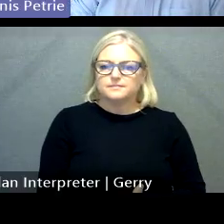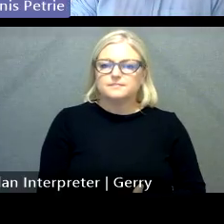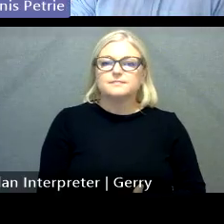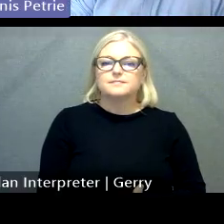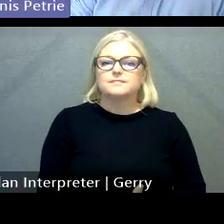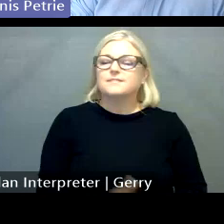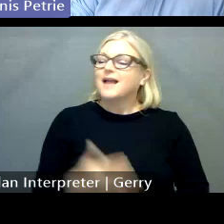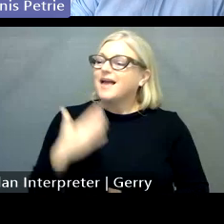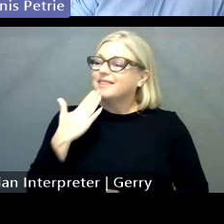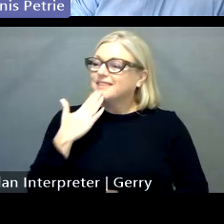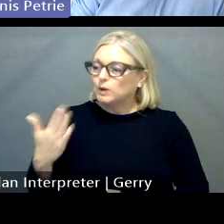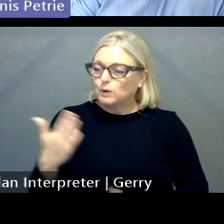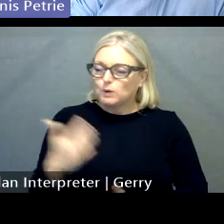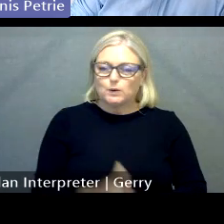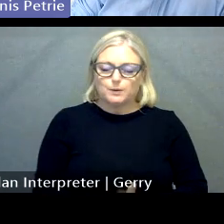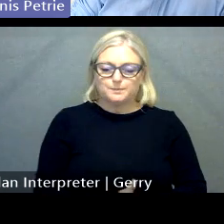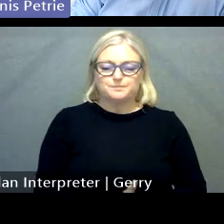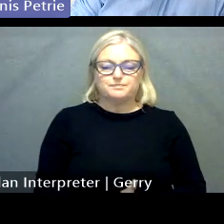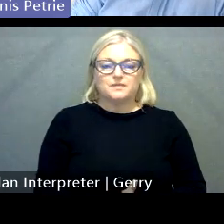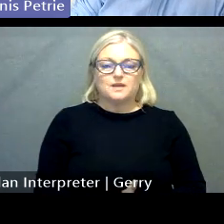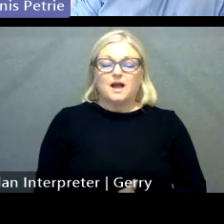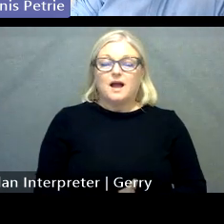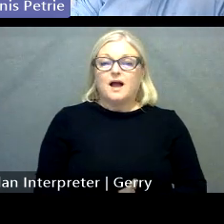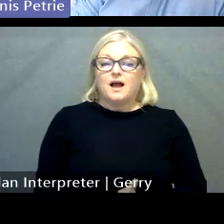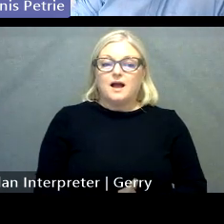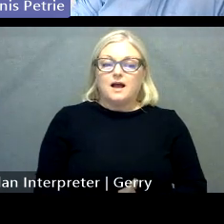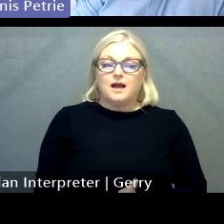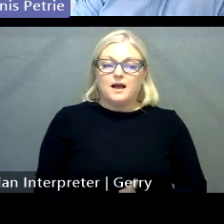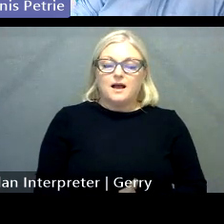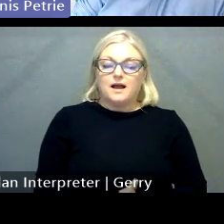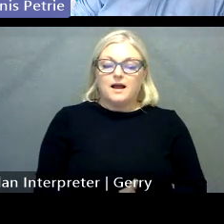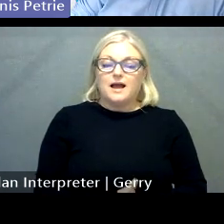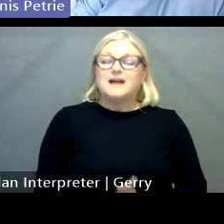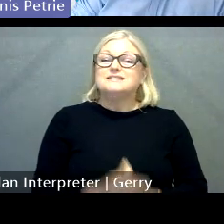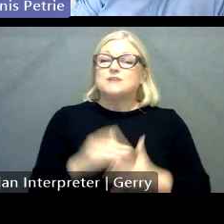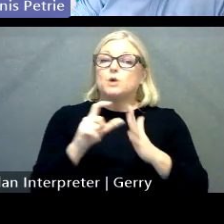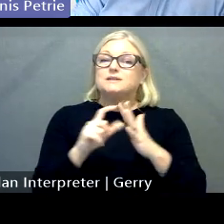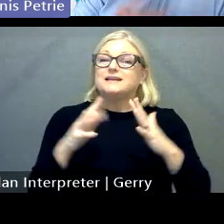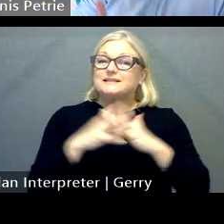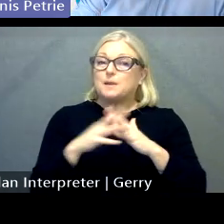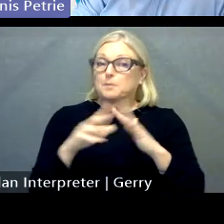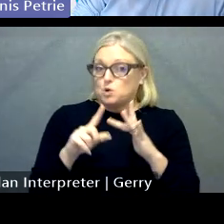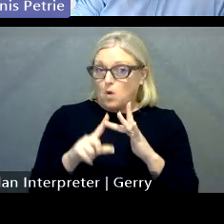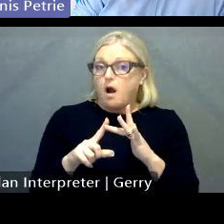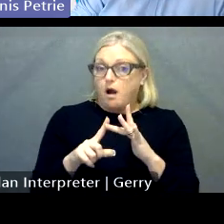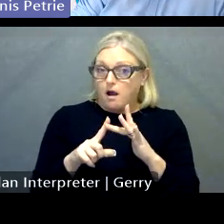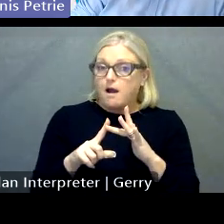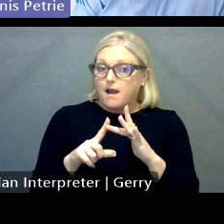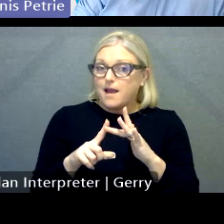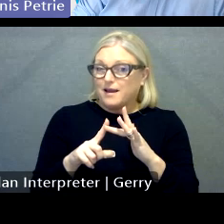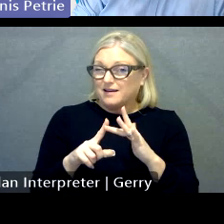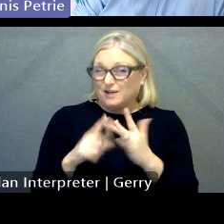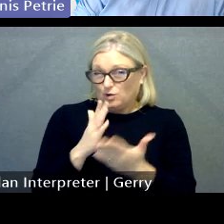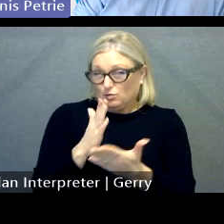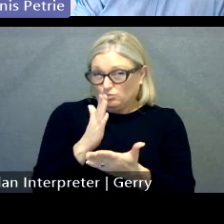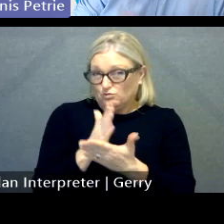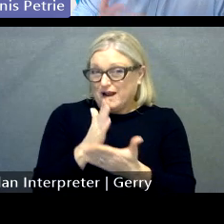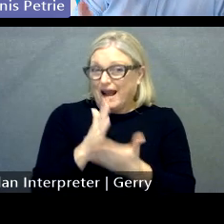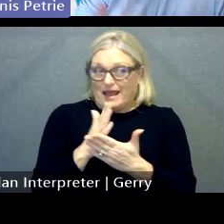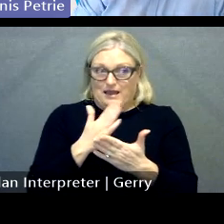Thanks, Samia. So yeah, so I suppose the disability wellbeing index is very closely aligned with other